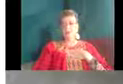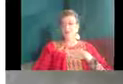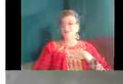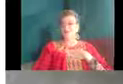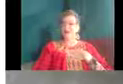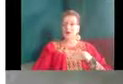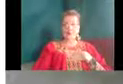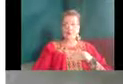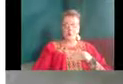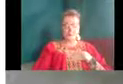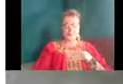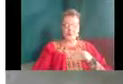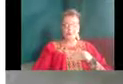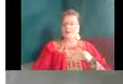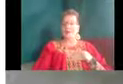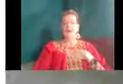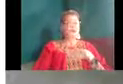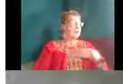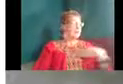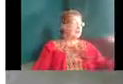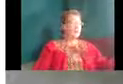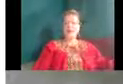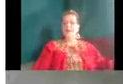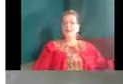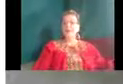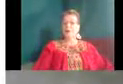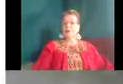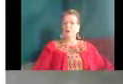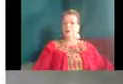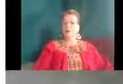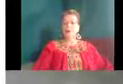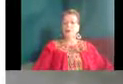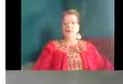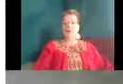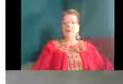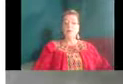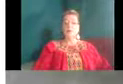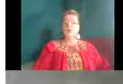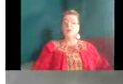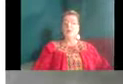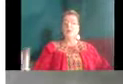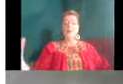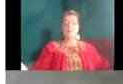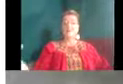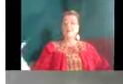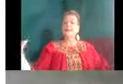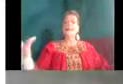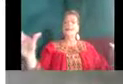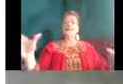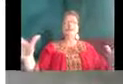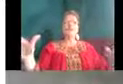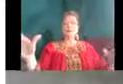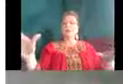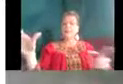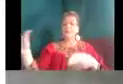specialty I always have to address this that you can have letter boards in there or you can have a piece of paper that